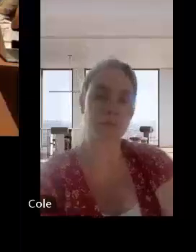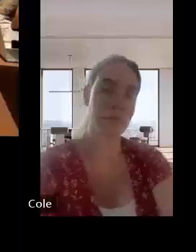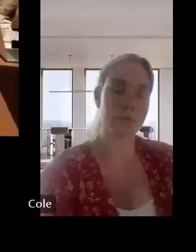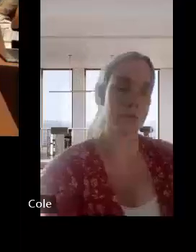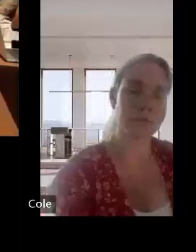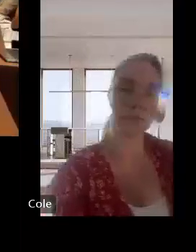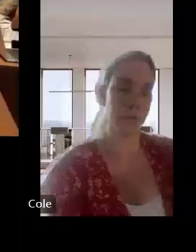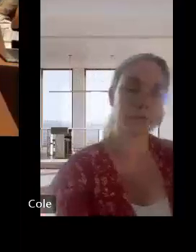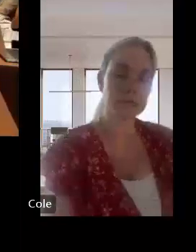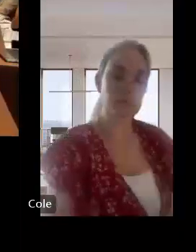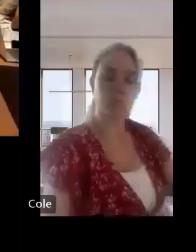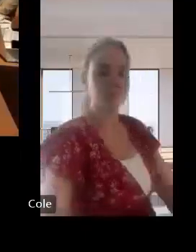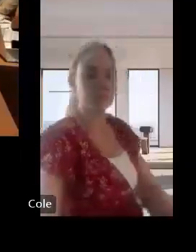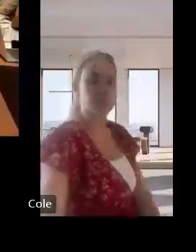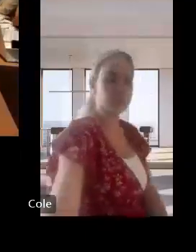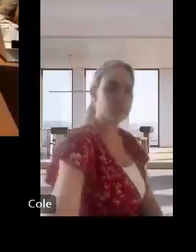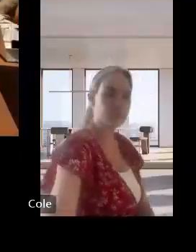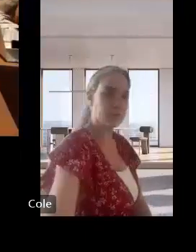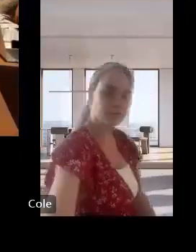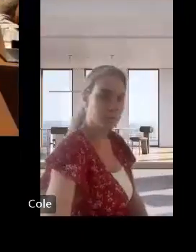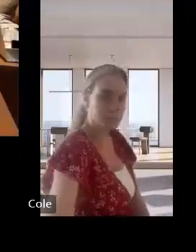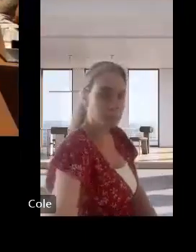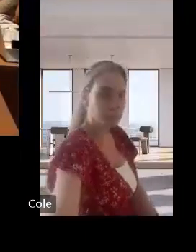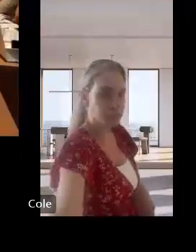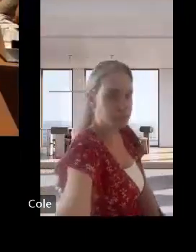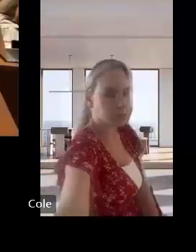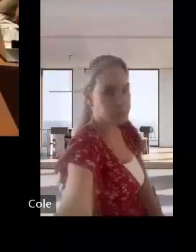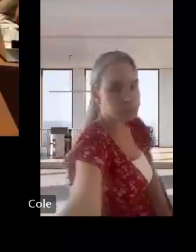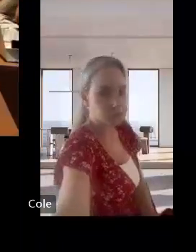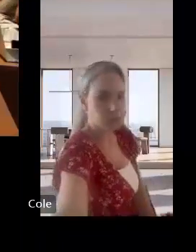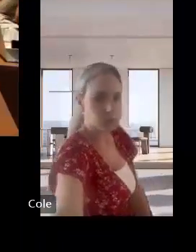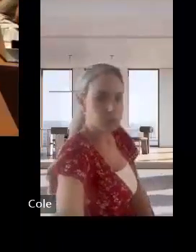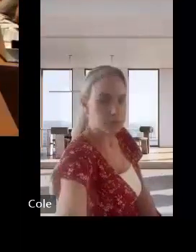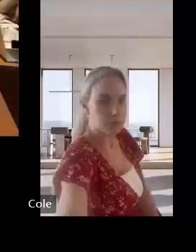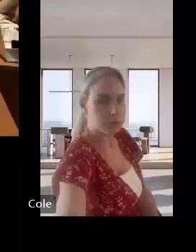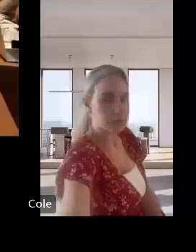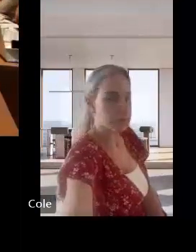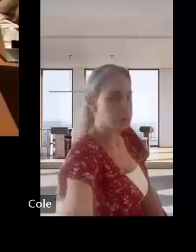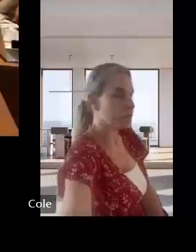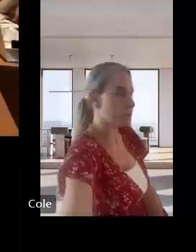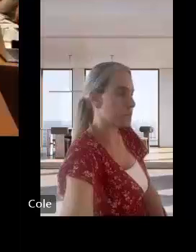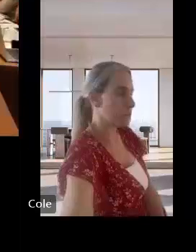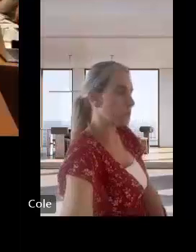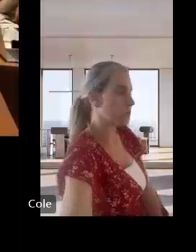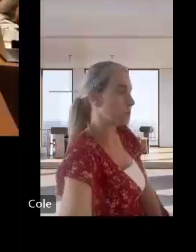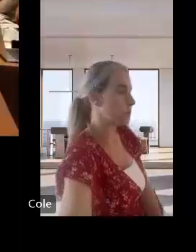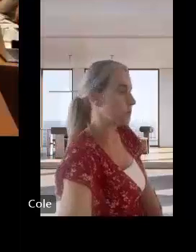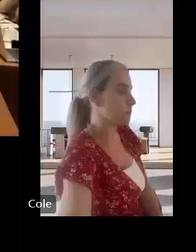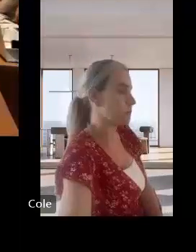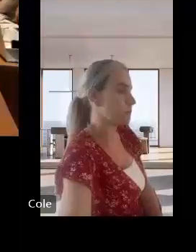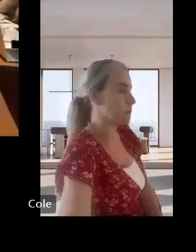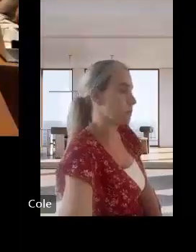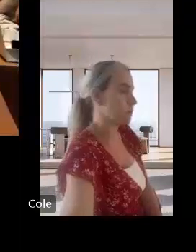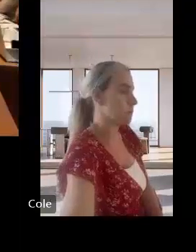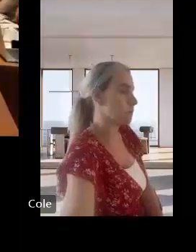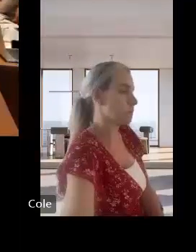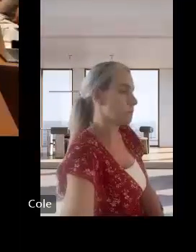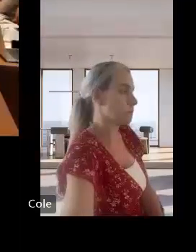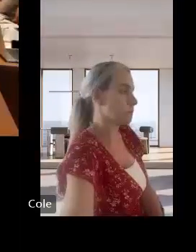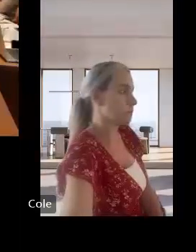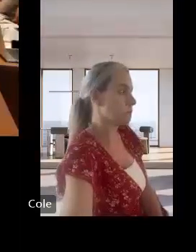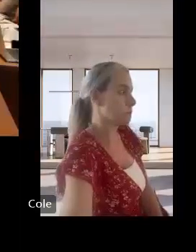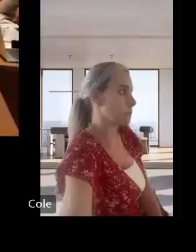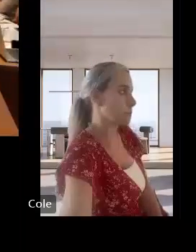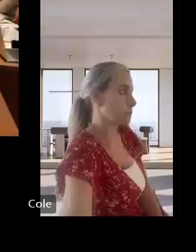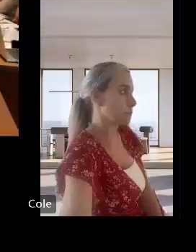enveloped for Indigenous spending? That, like, I'm just curious what the overall spend is that we may have that is being requested tonight.